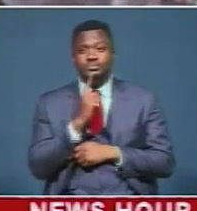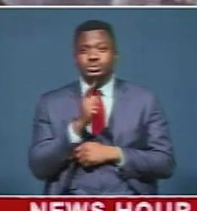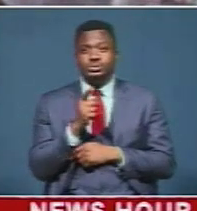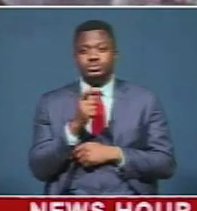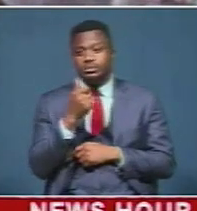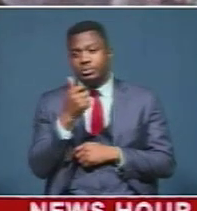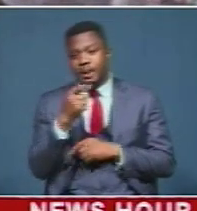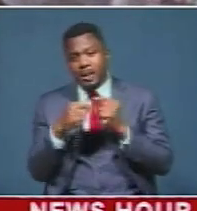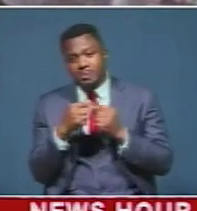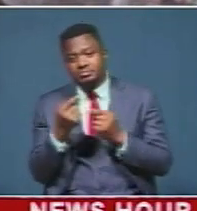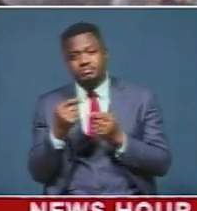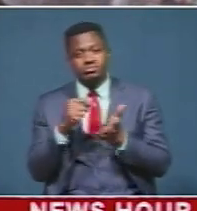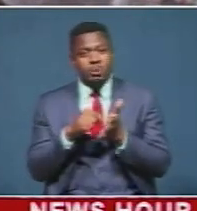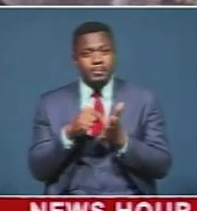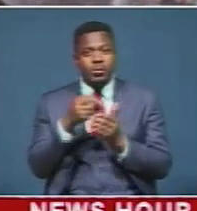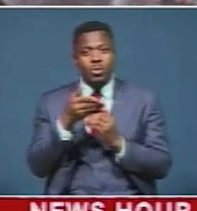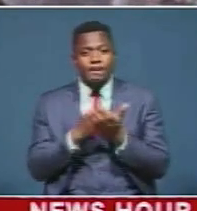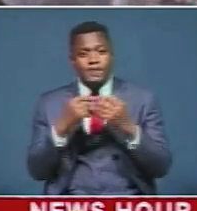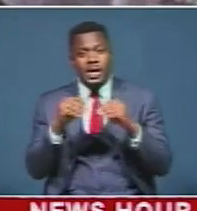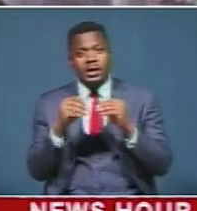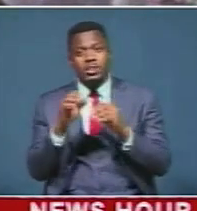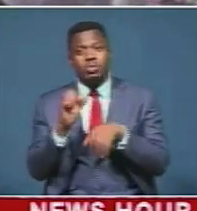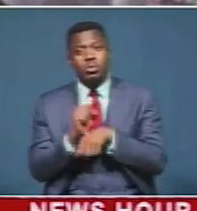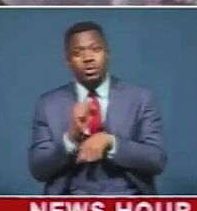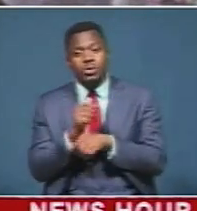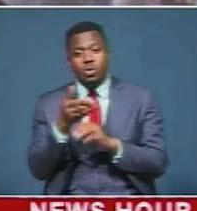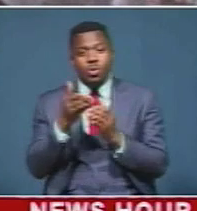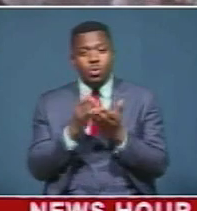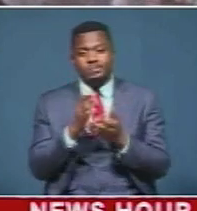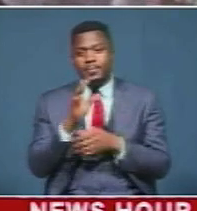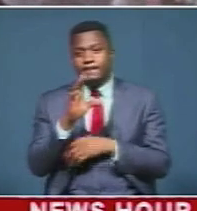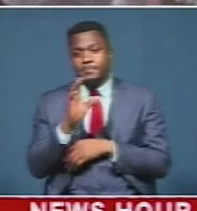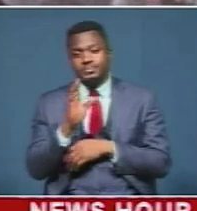in terms of your relationship with Cocoa Marketing Company, Cocoa Board,